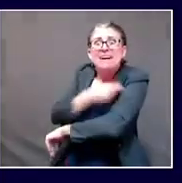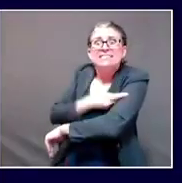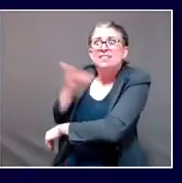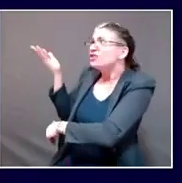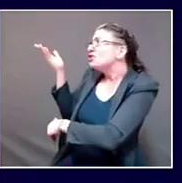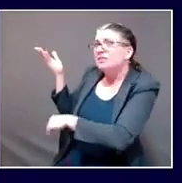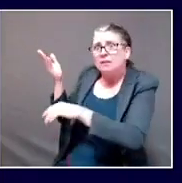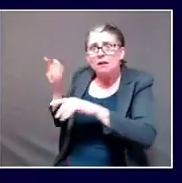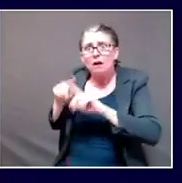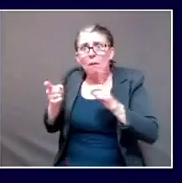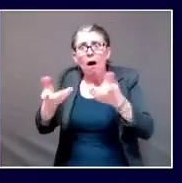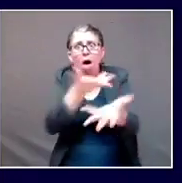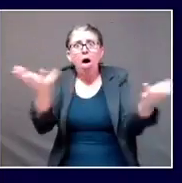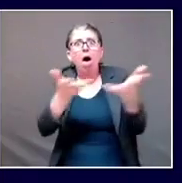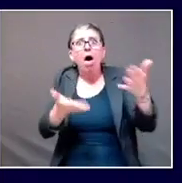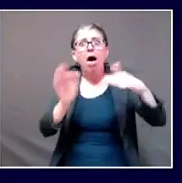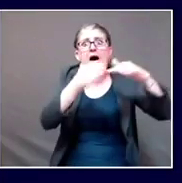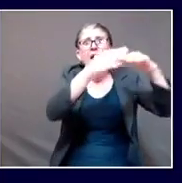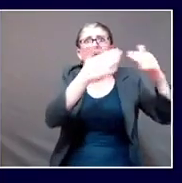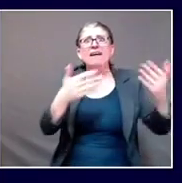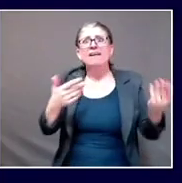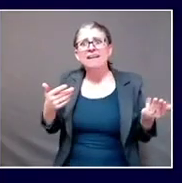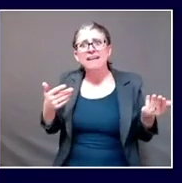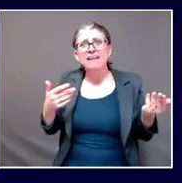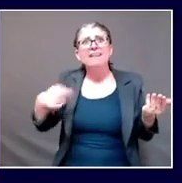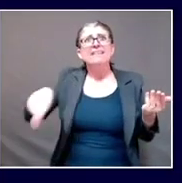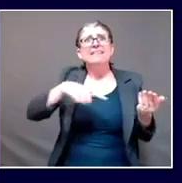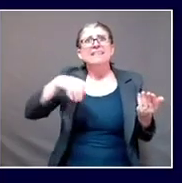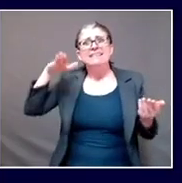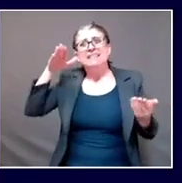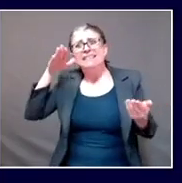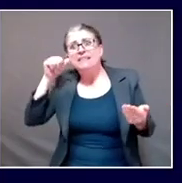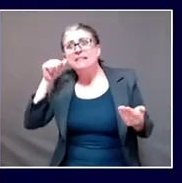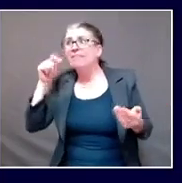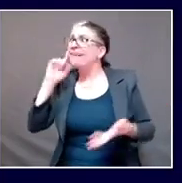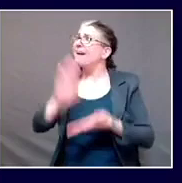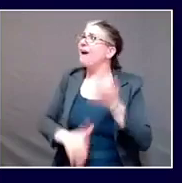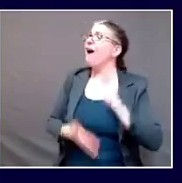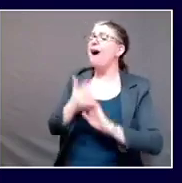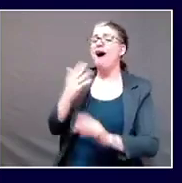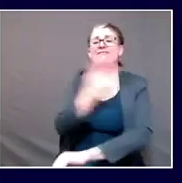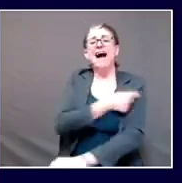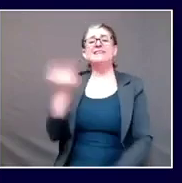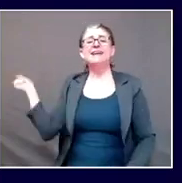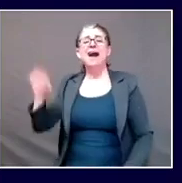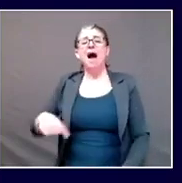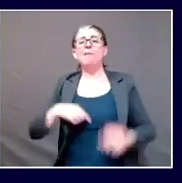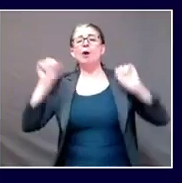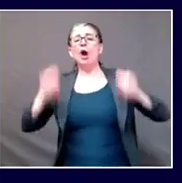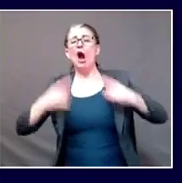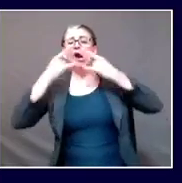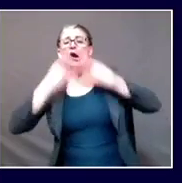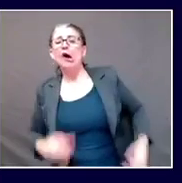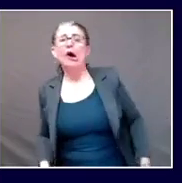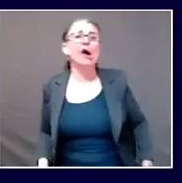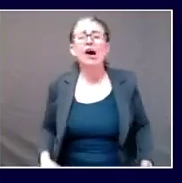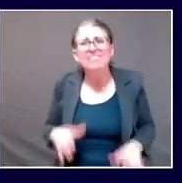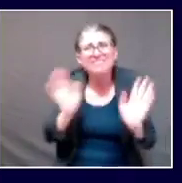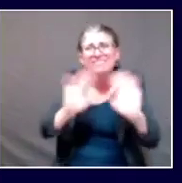keep our guard up and make sure that the vaccine will be able to work in the coming months. We have to keep ourselves protected.